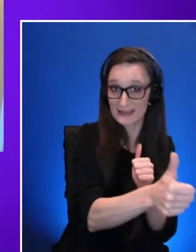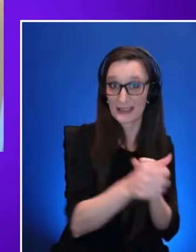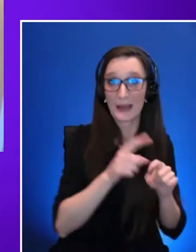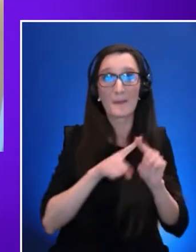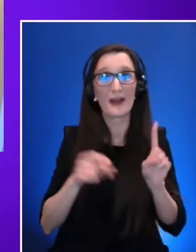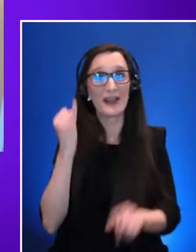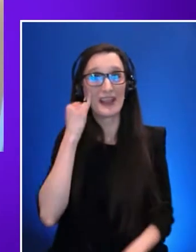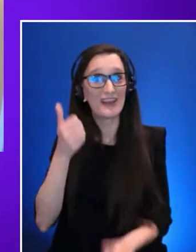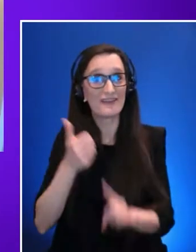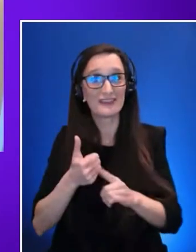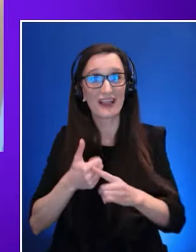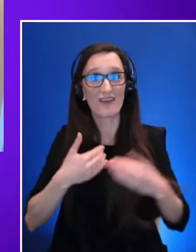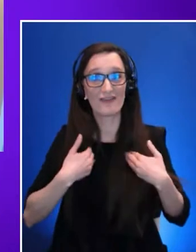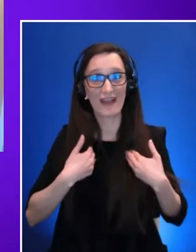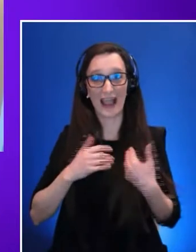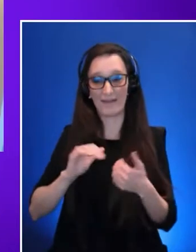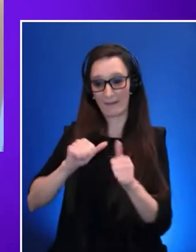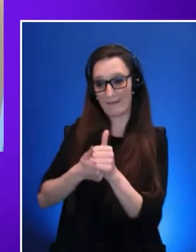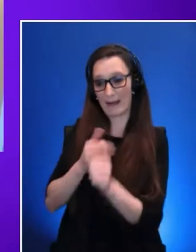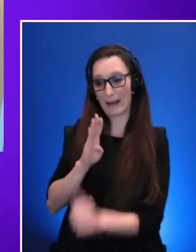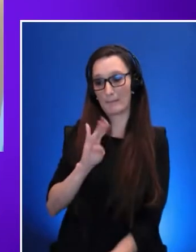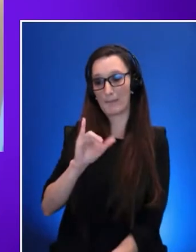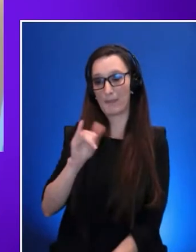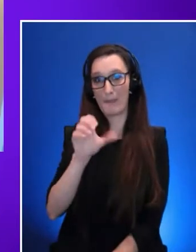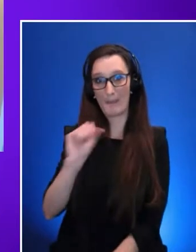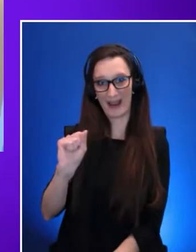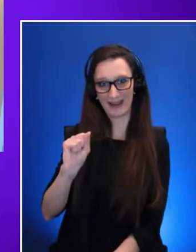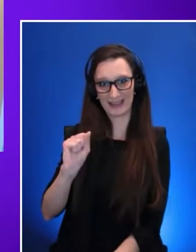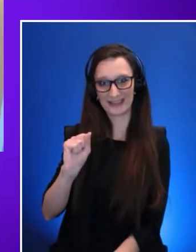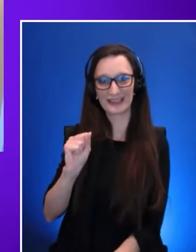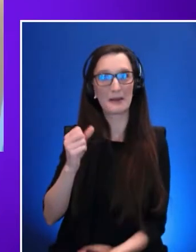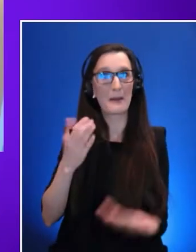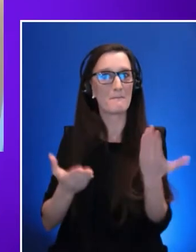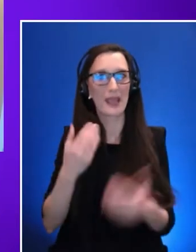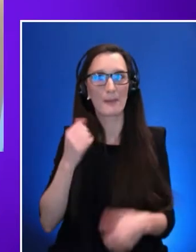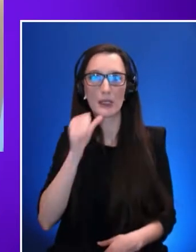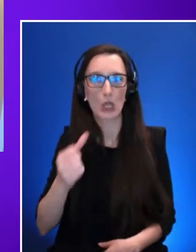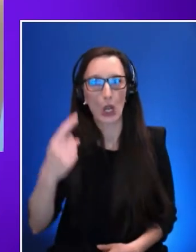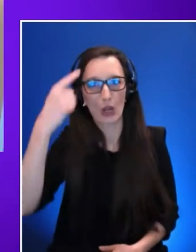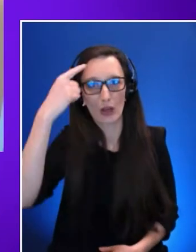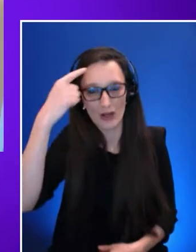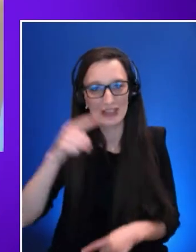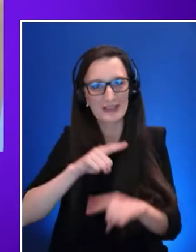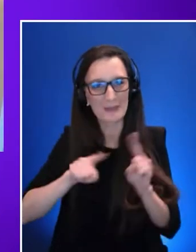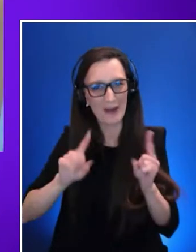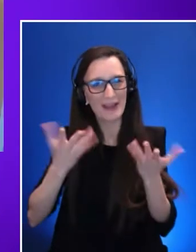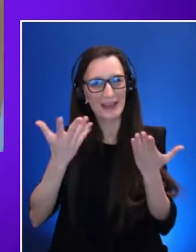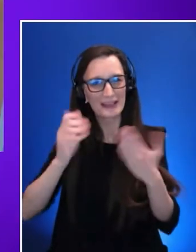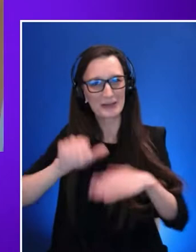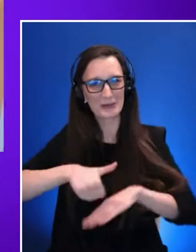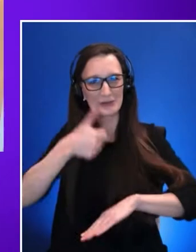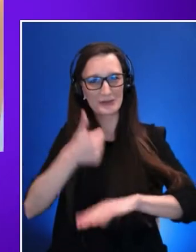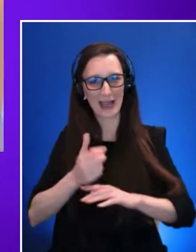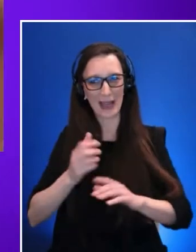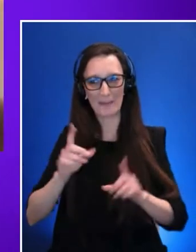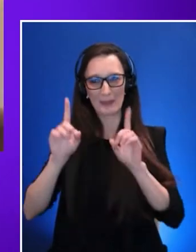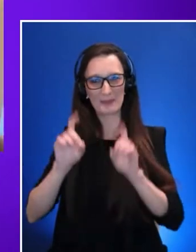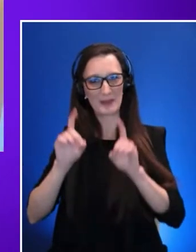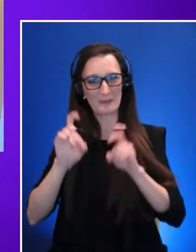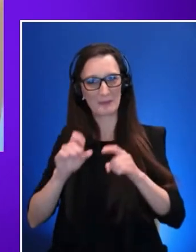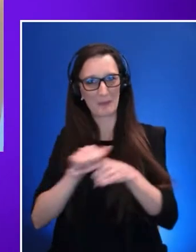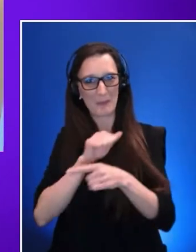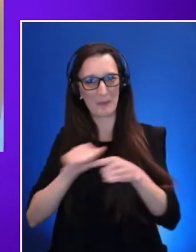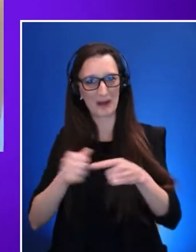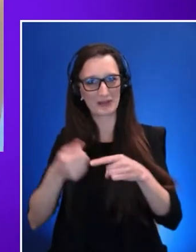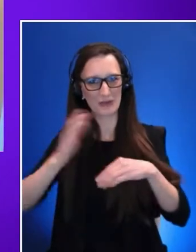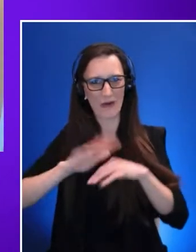with a person with disability by placing your audition for a character in a wheelchair on the second floor, you're not going to be able to create these opportunities. So that's only a